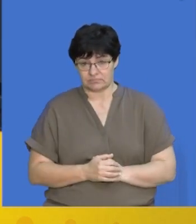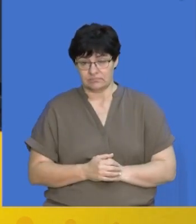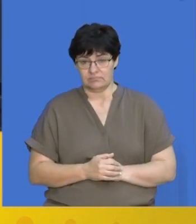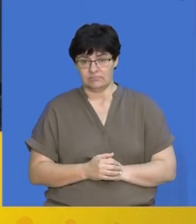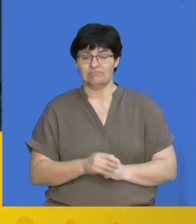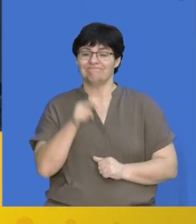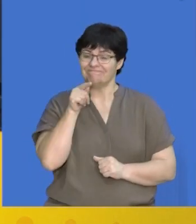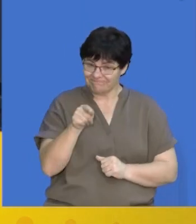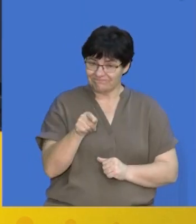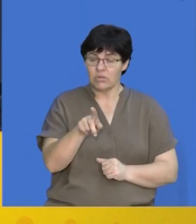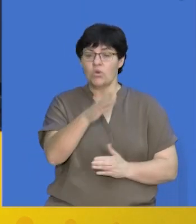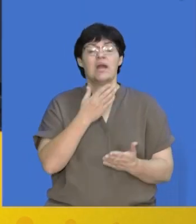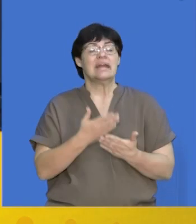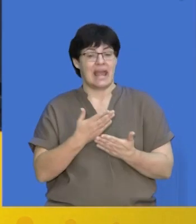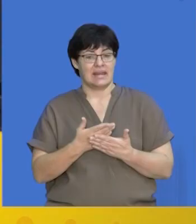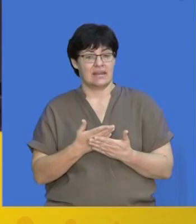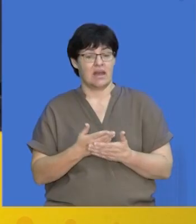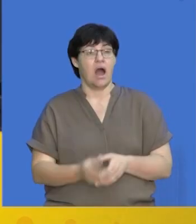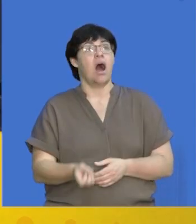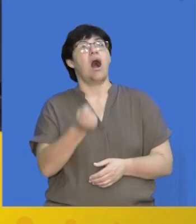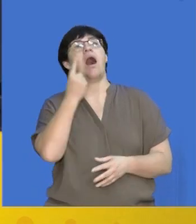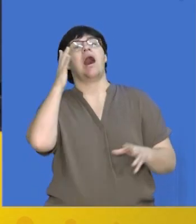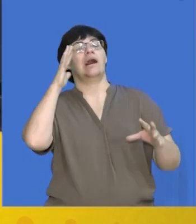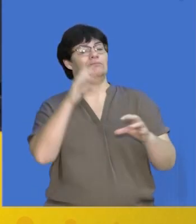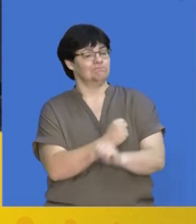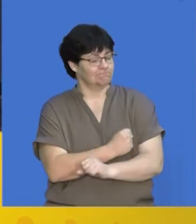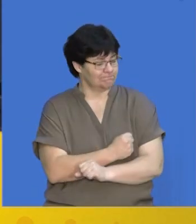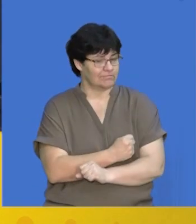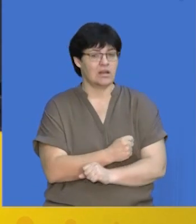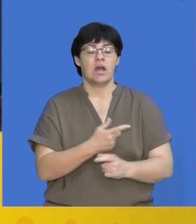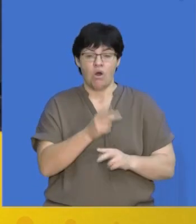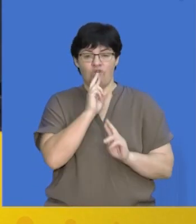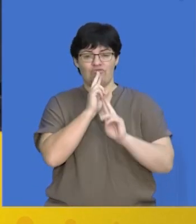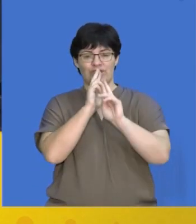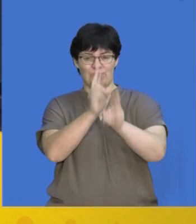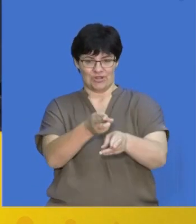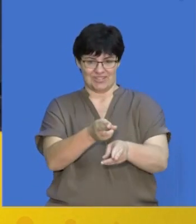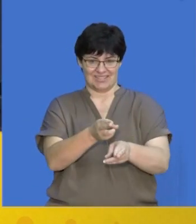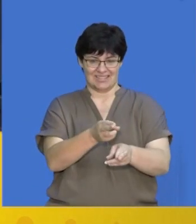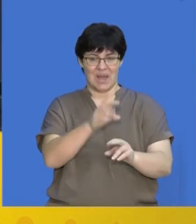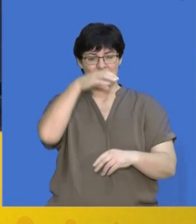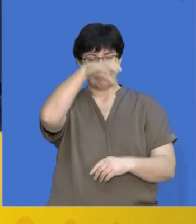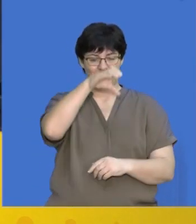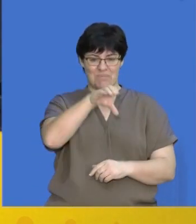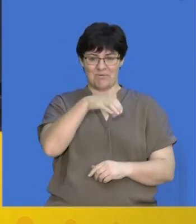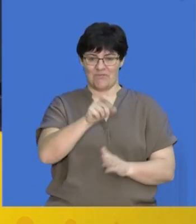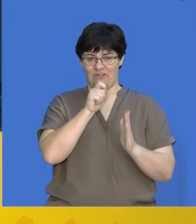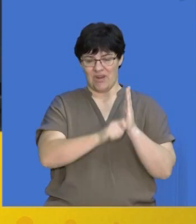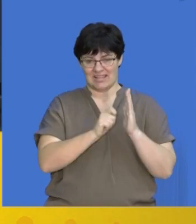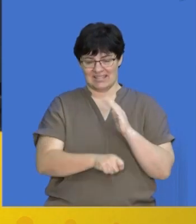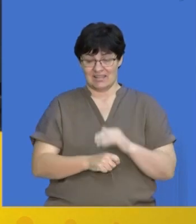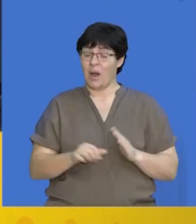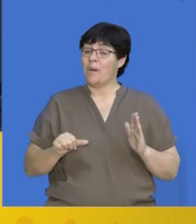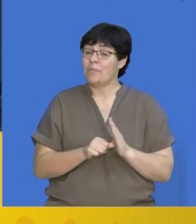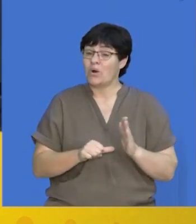that, you are enabled now to better understand how to respond to paragraph writing. What is